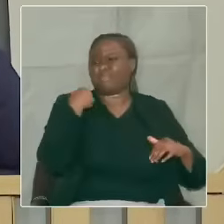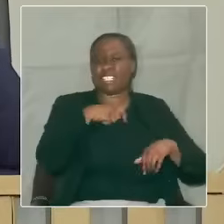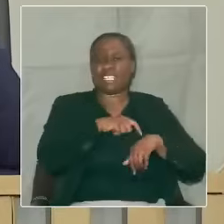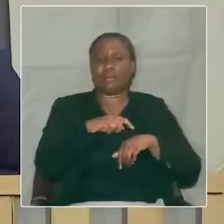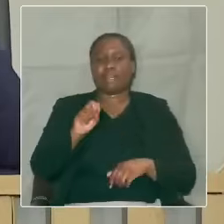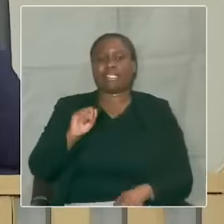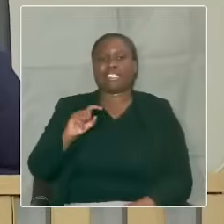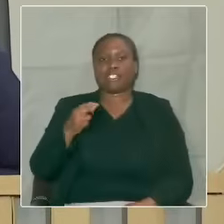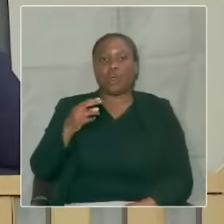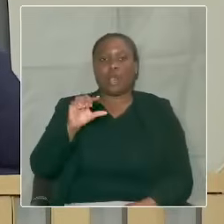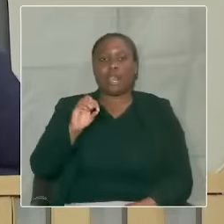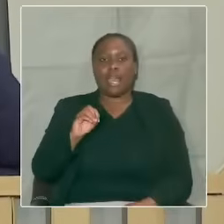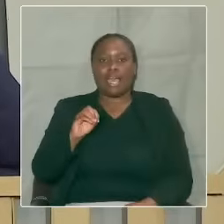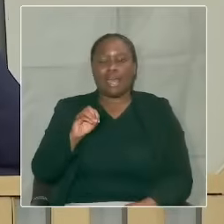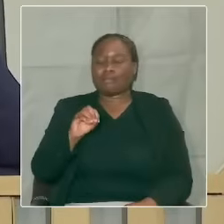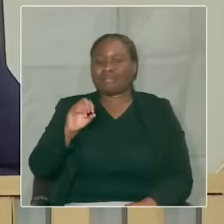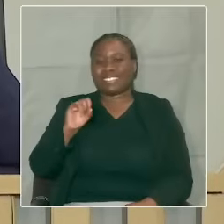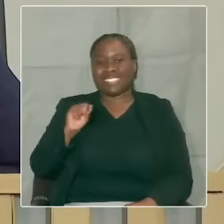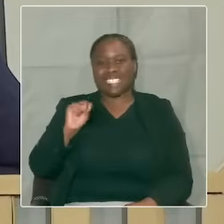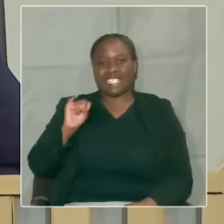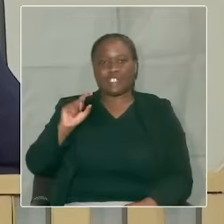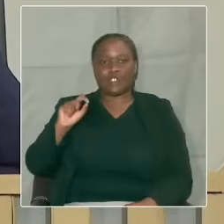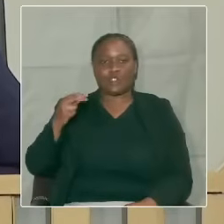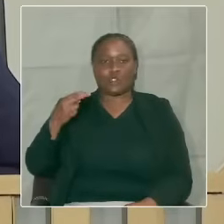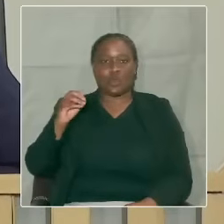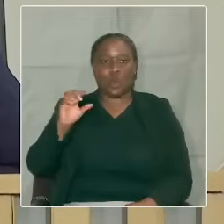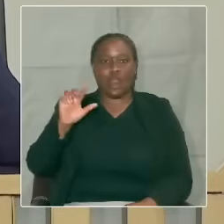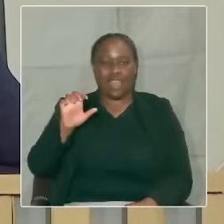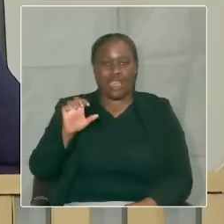Ketlas Tolle who was the National Commissioner, and